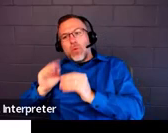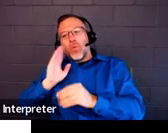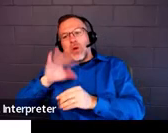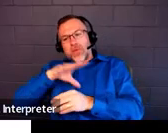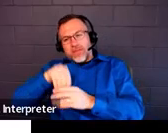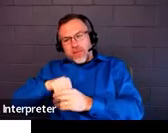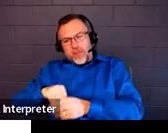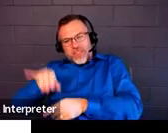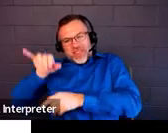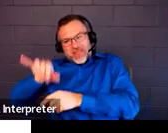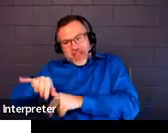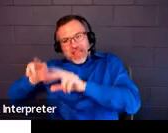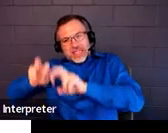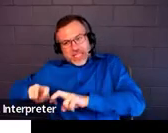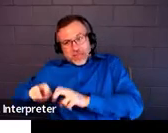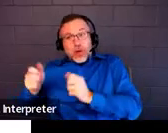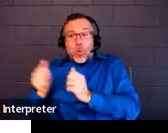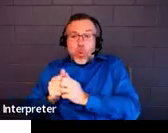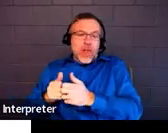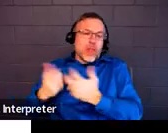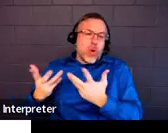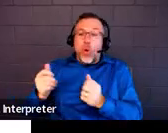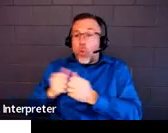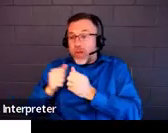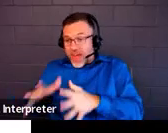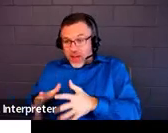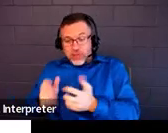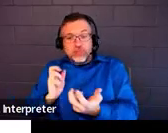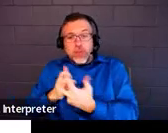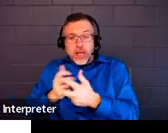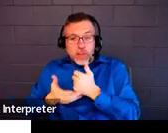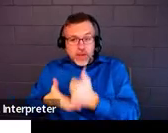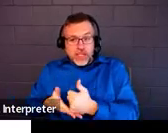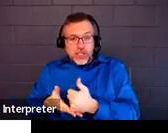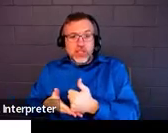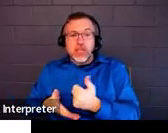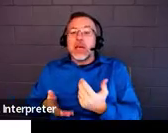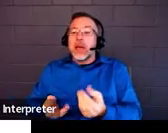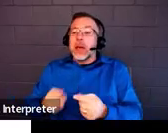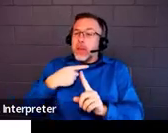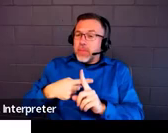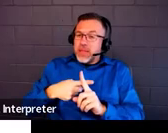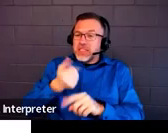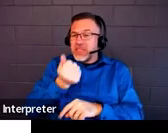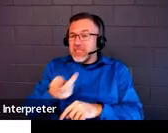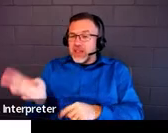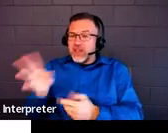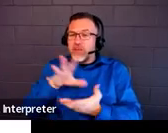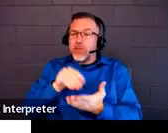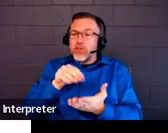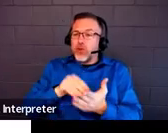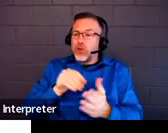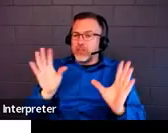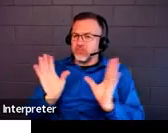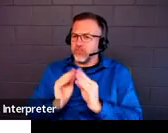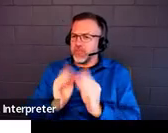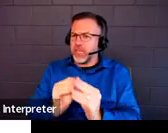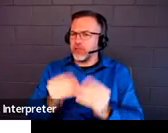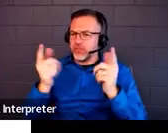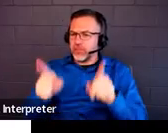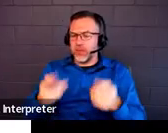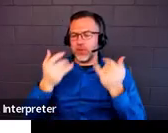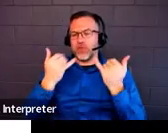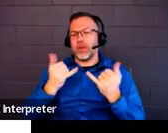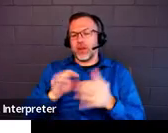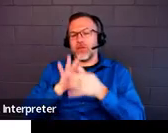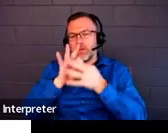assessment with or without accommodations. And there are multiple professional learning sessions going on right now around the transition to the Maine